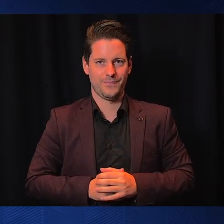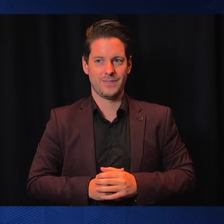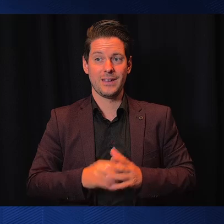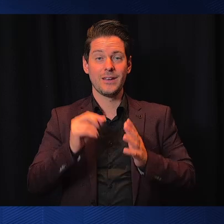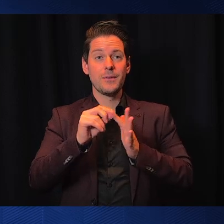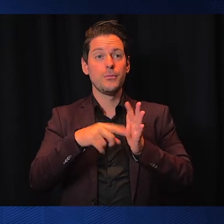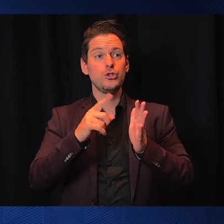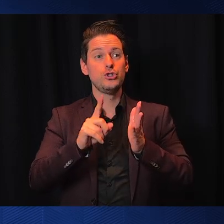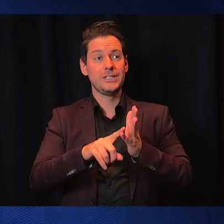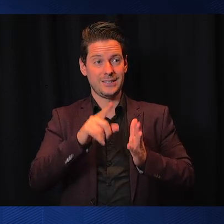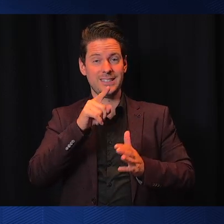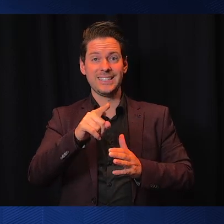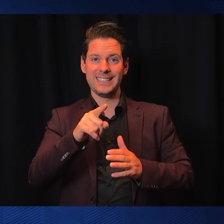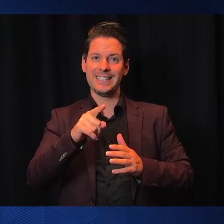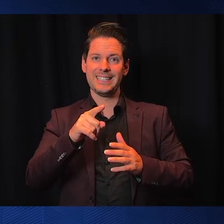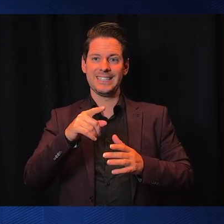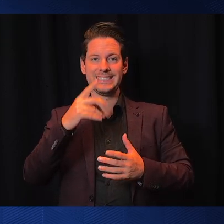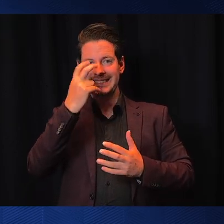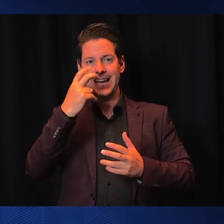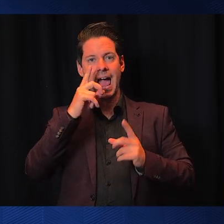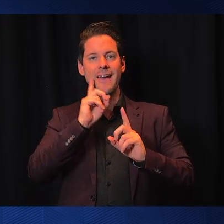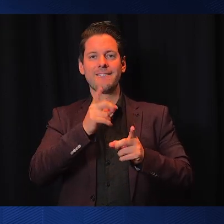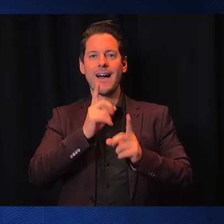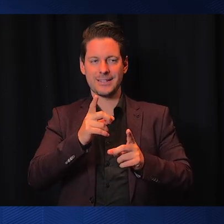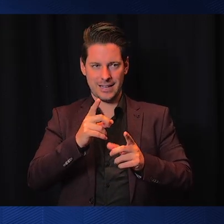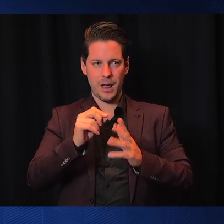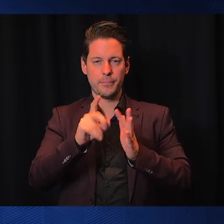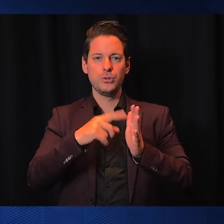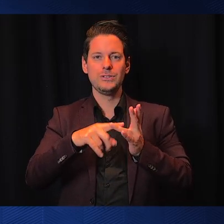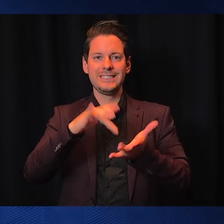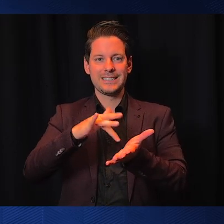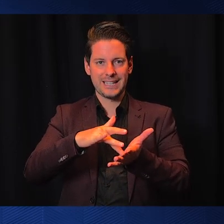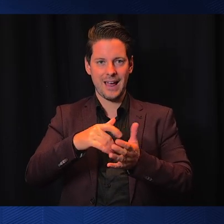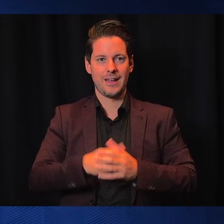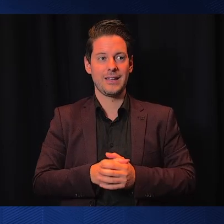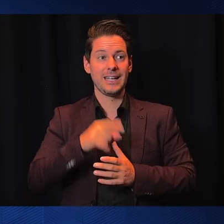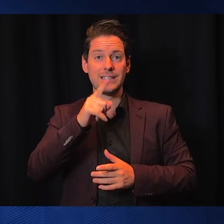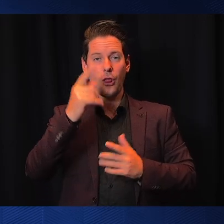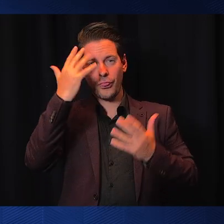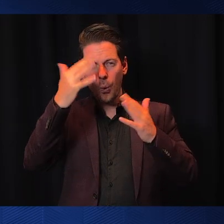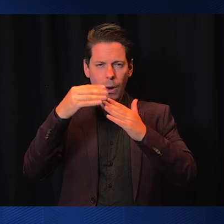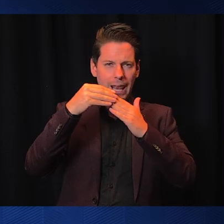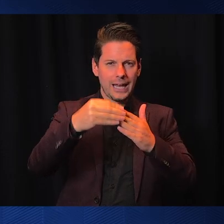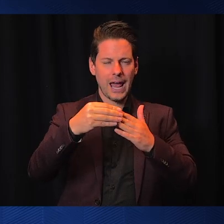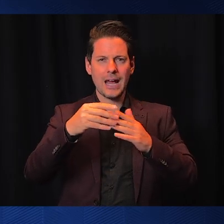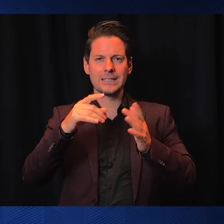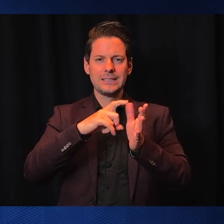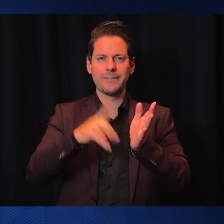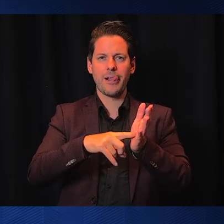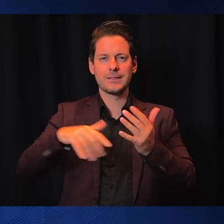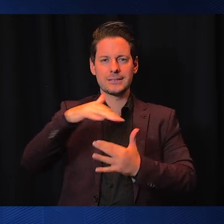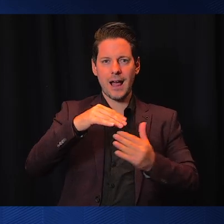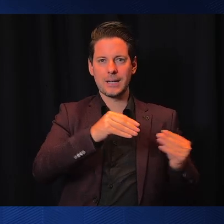Puji is a senior advisor at the Pujiono Center in Indonesia. He's a thought leader in the civil society movement in disaster management and humanitarian